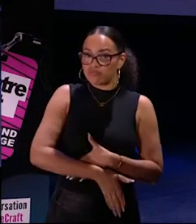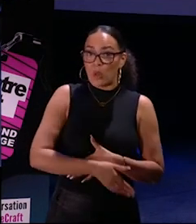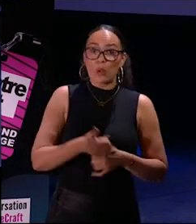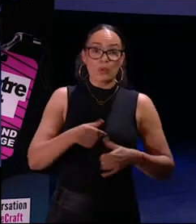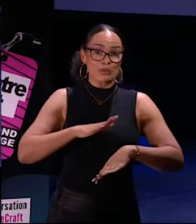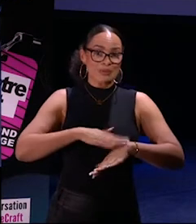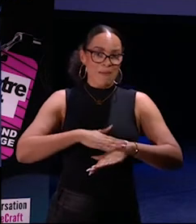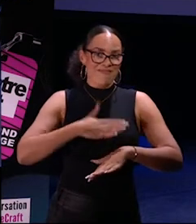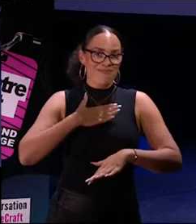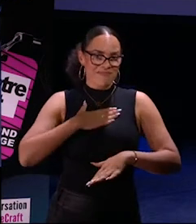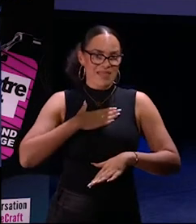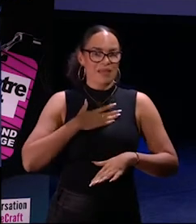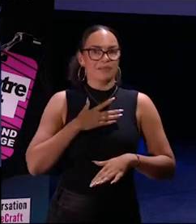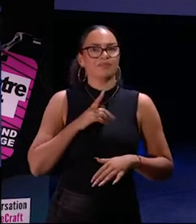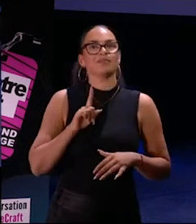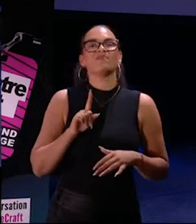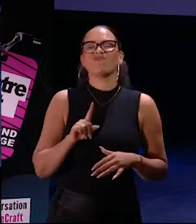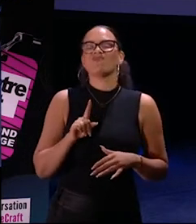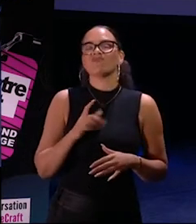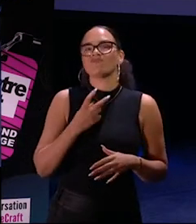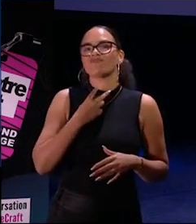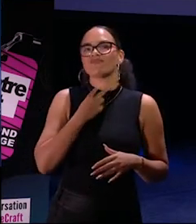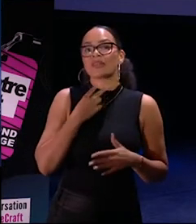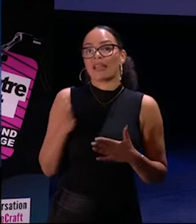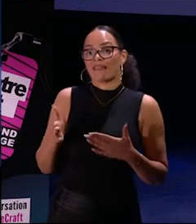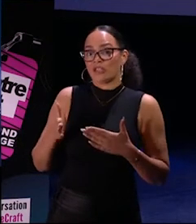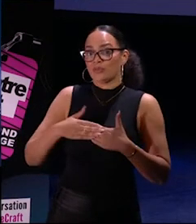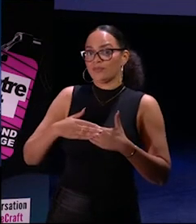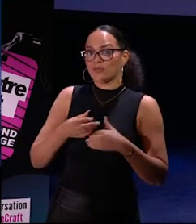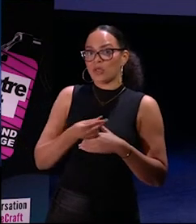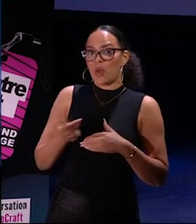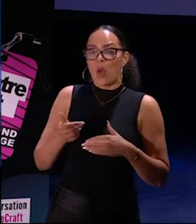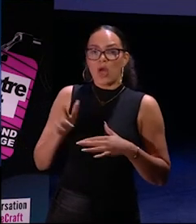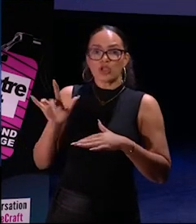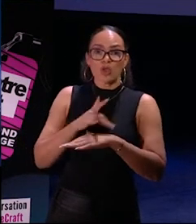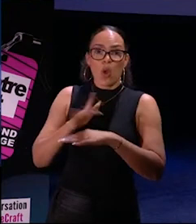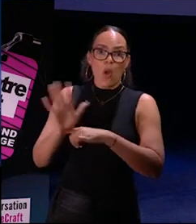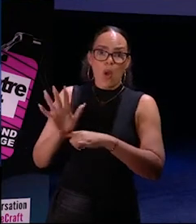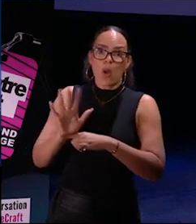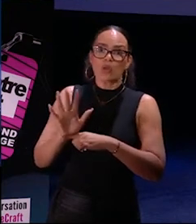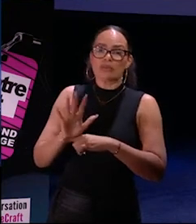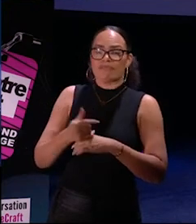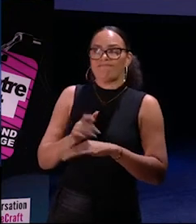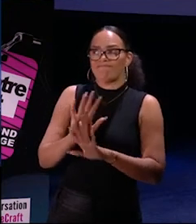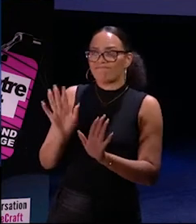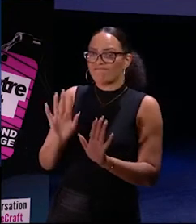timing. But I did have to close some shows and say goodbye to a lot of teams, and luckily we were in a position